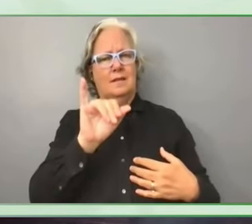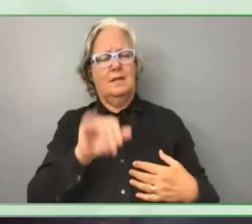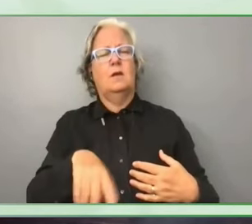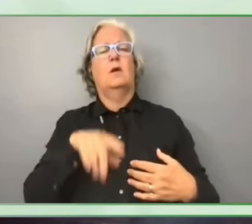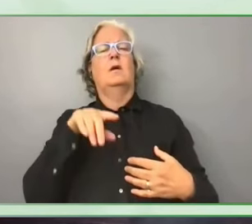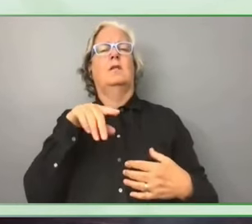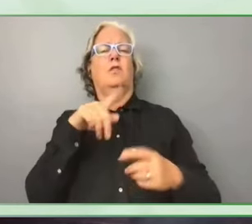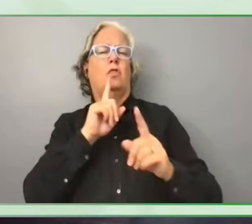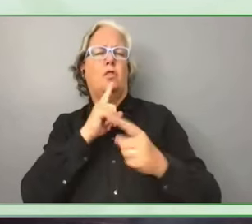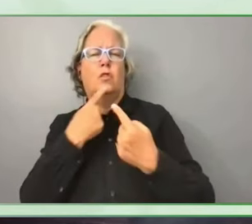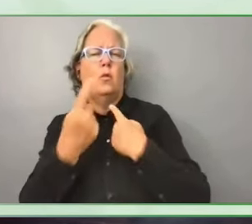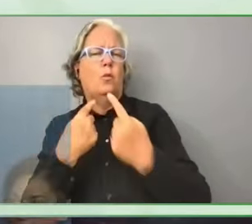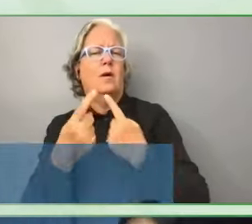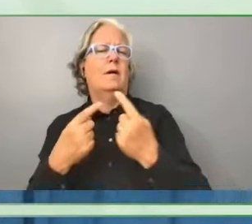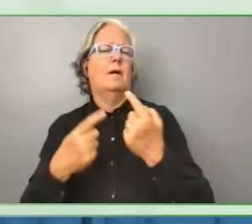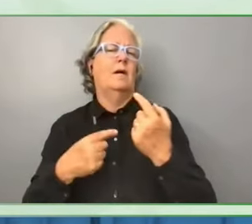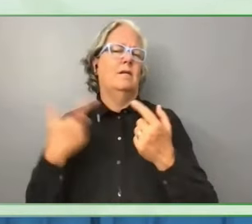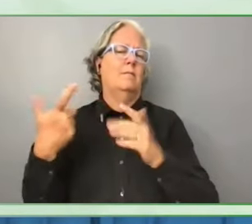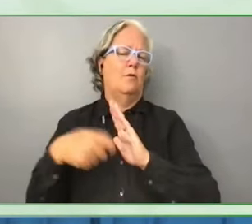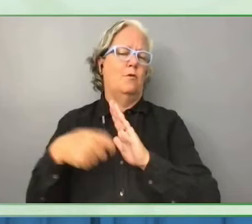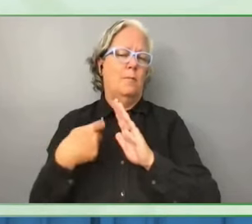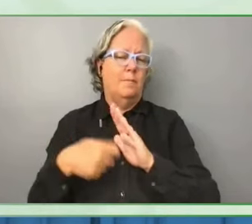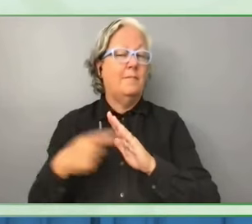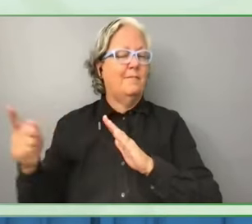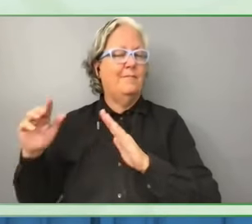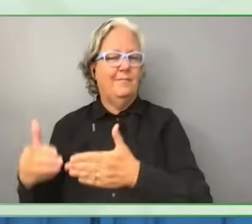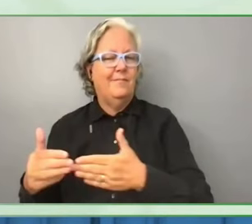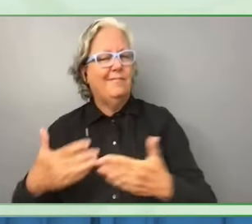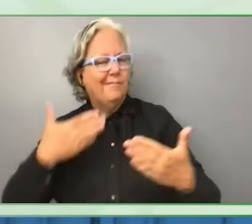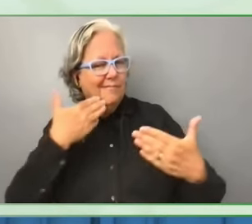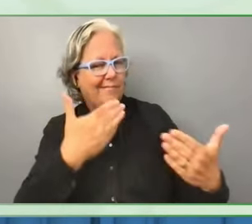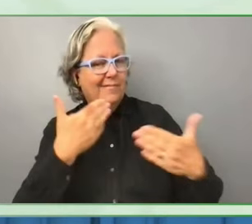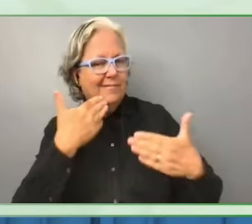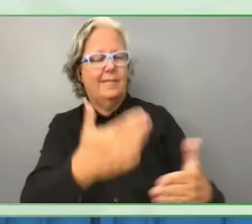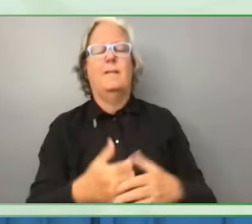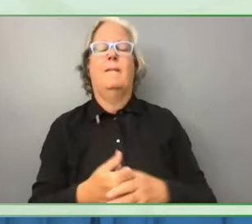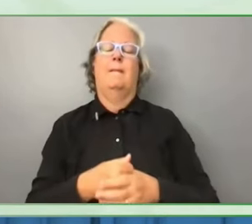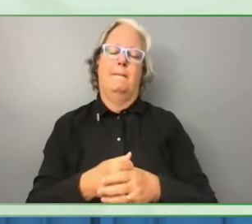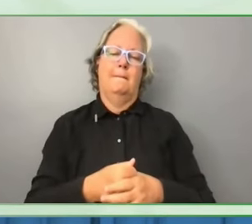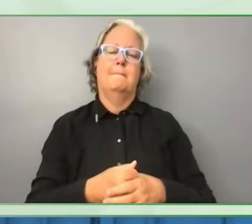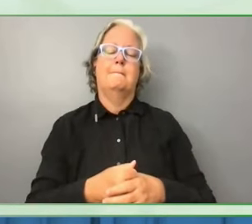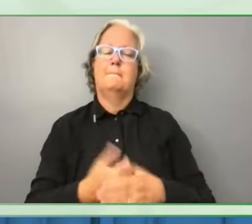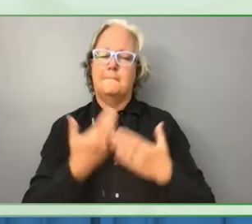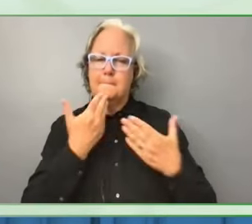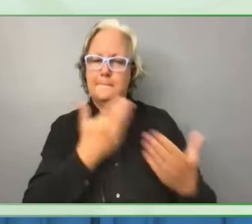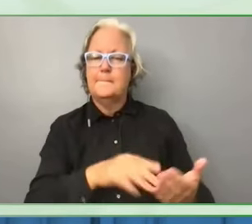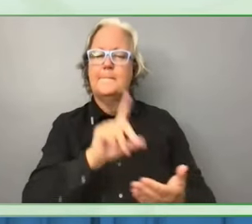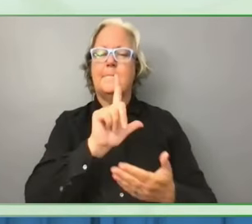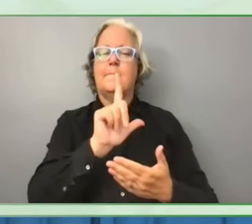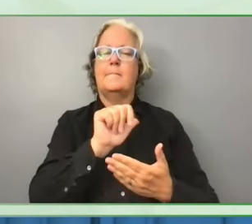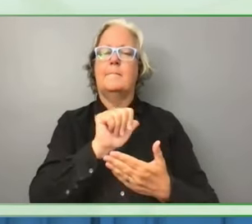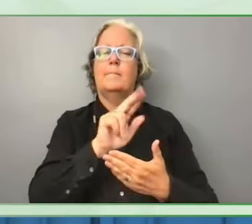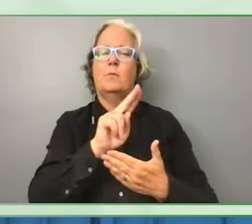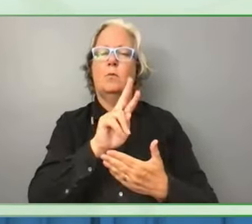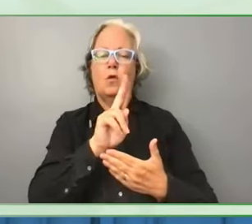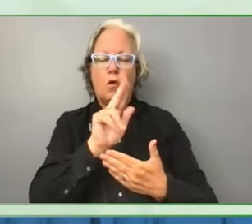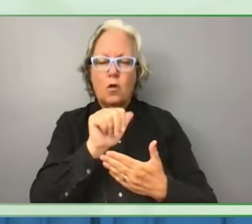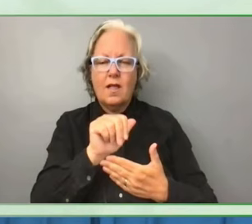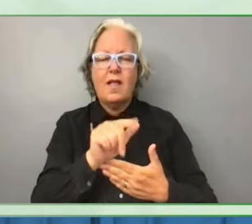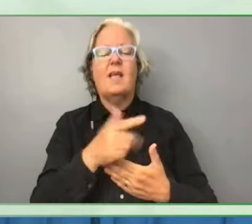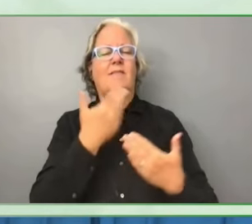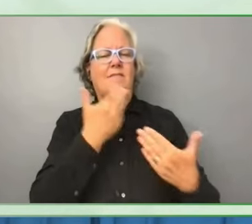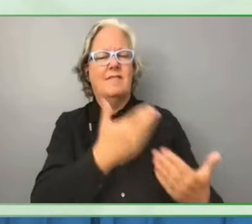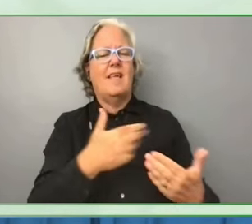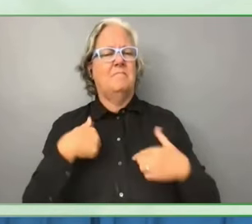introduce. Okay. Thank you, Laura. Okay. Thank you for the opportunity to share a project and team and